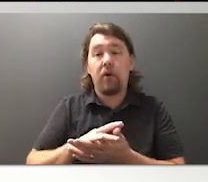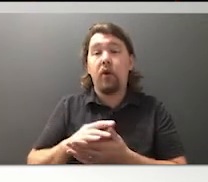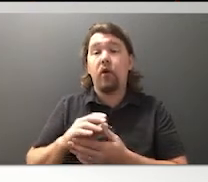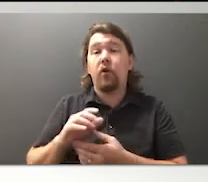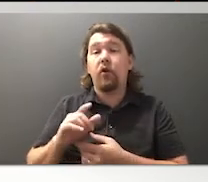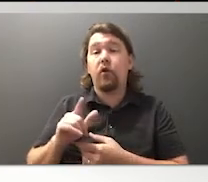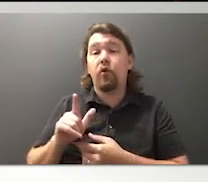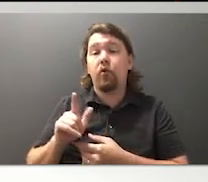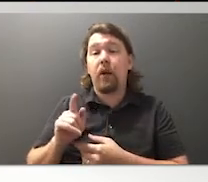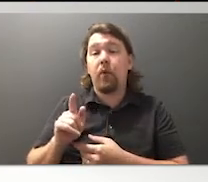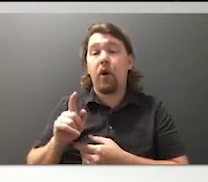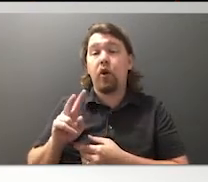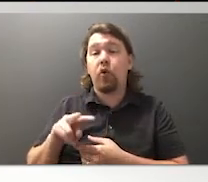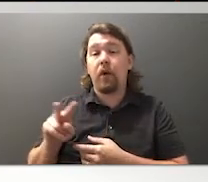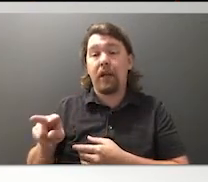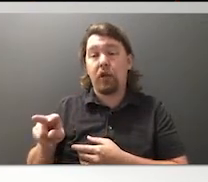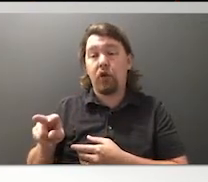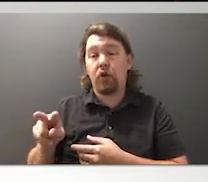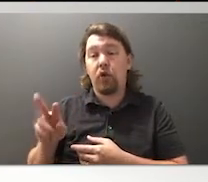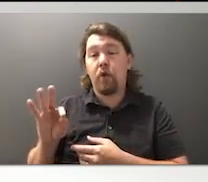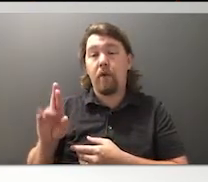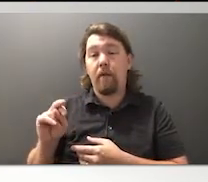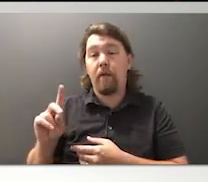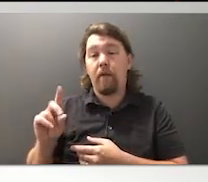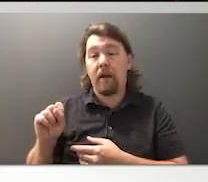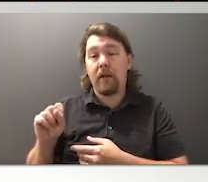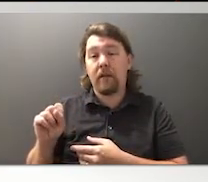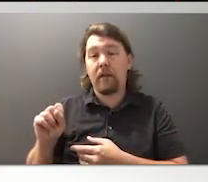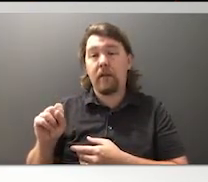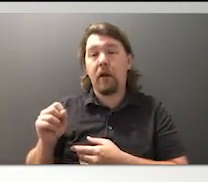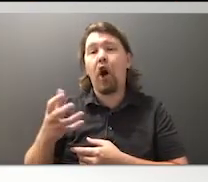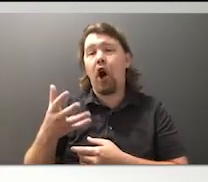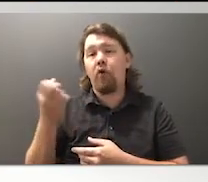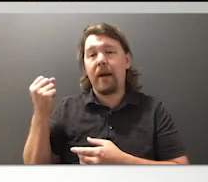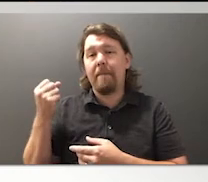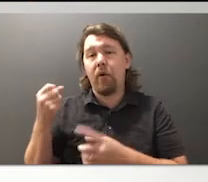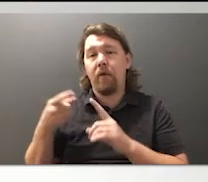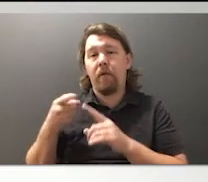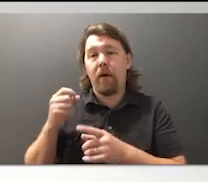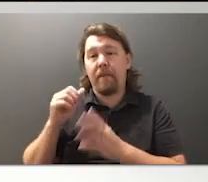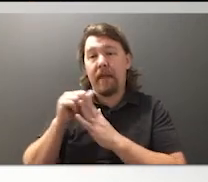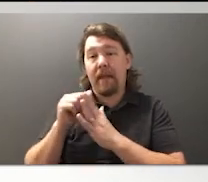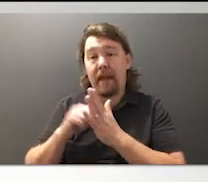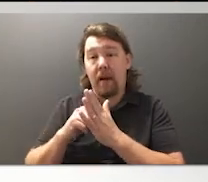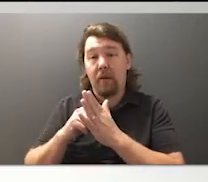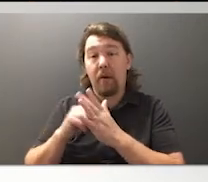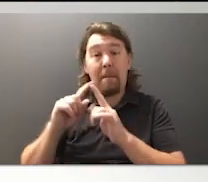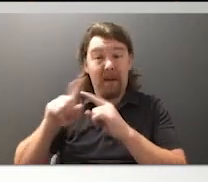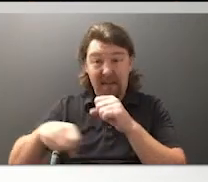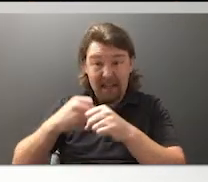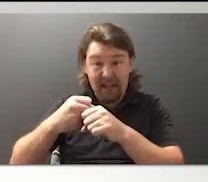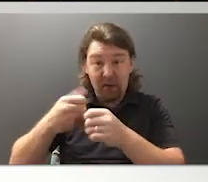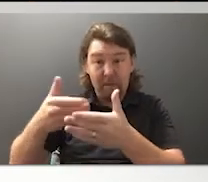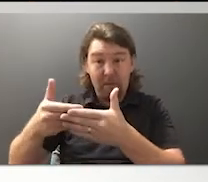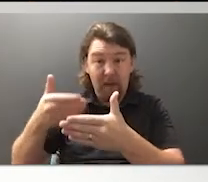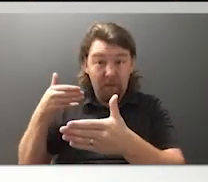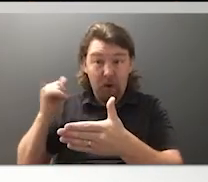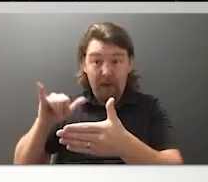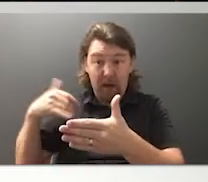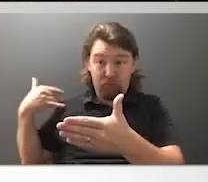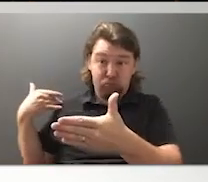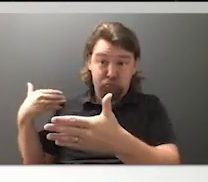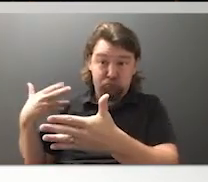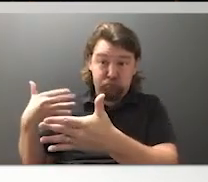21-22 funds are removed from the account. So you still have access to the previous year's accounts because your